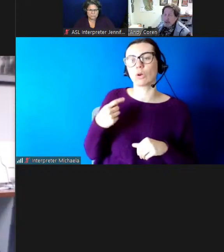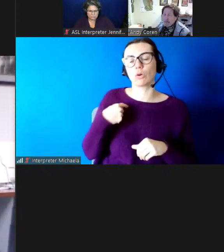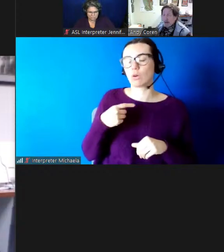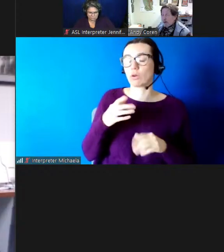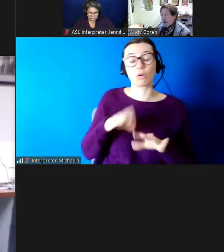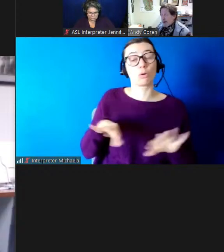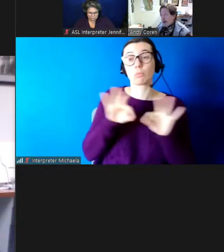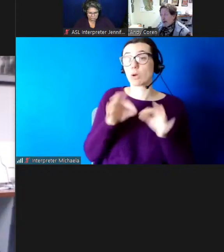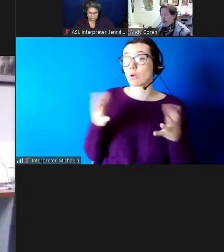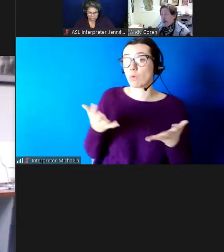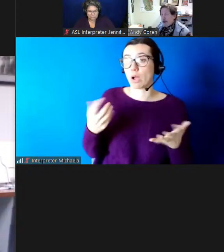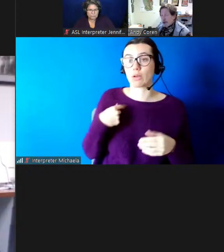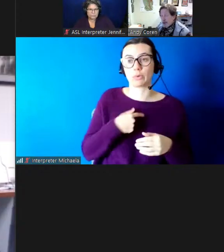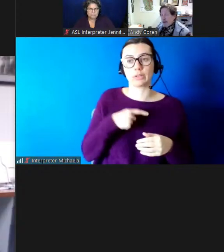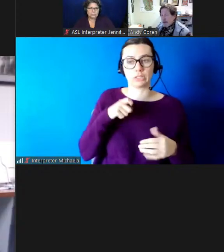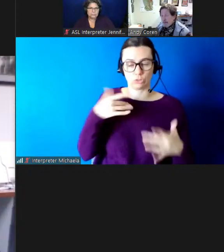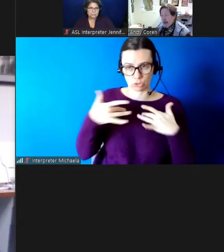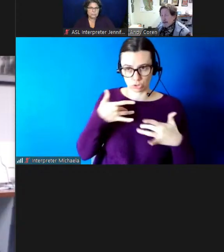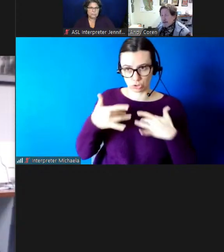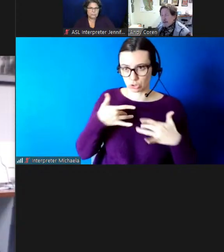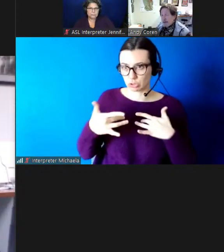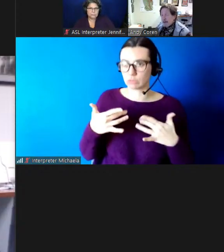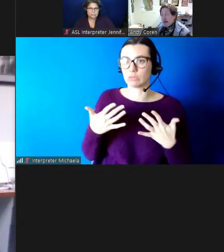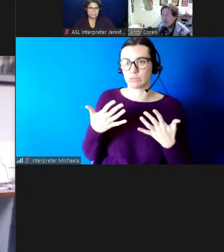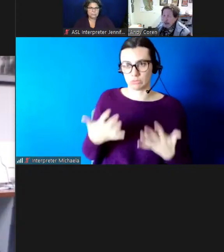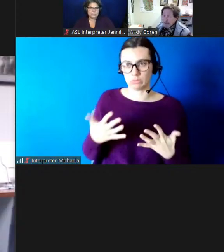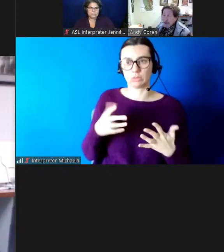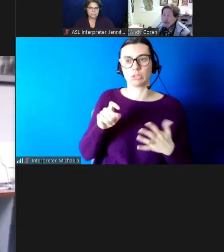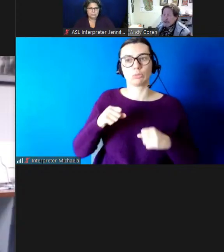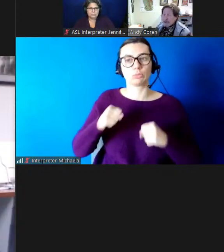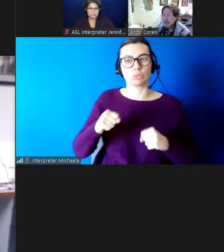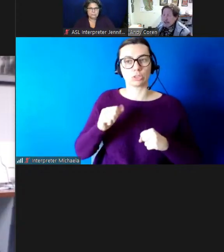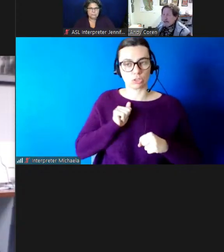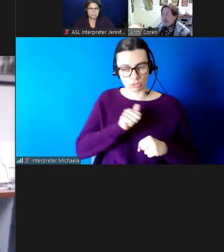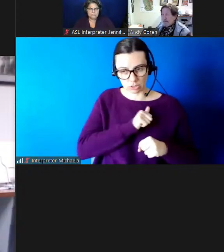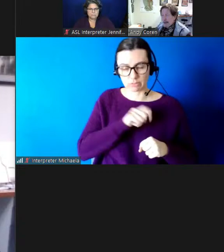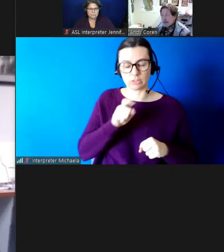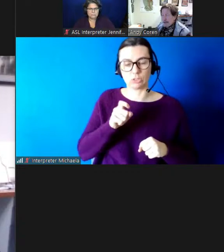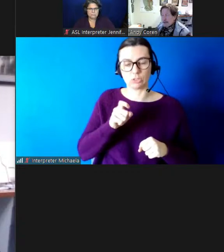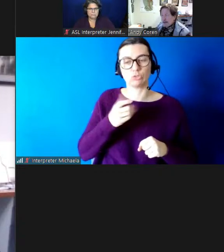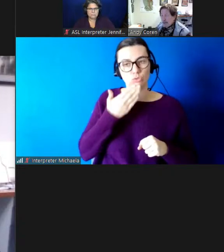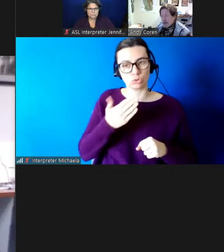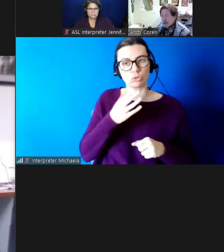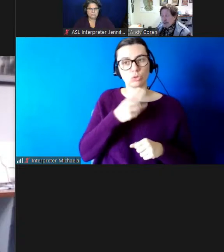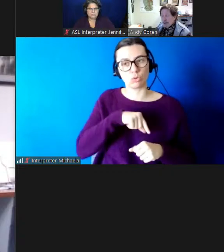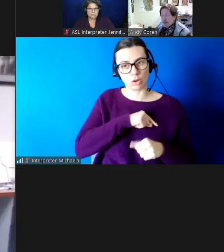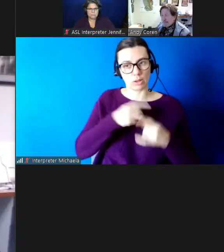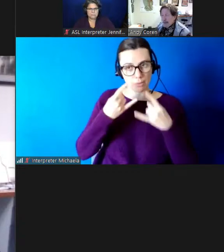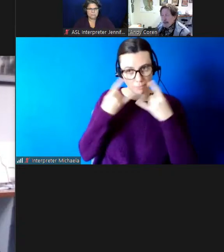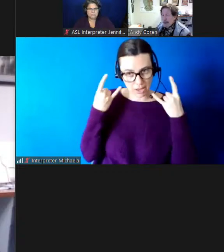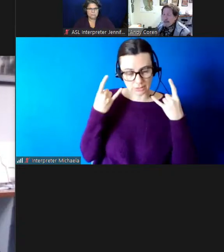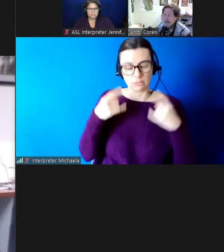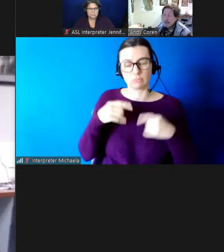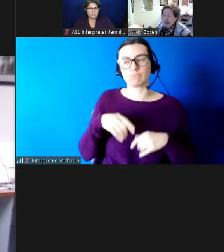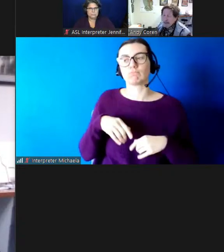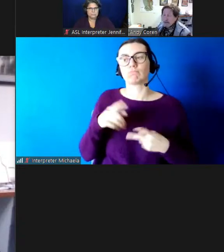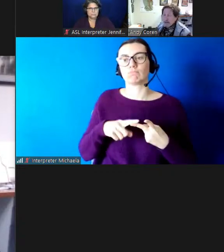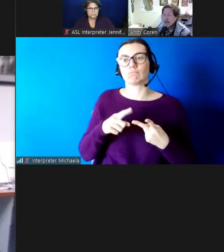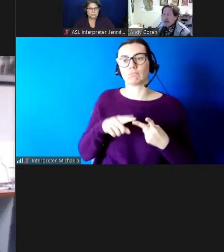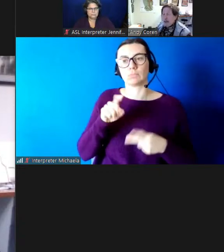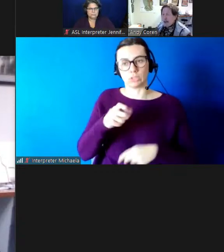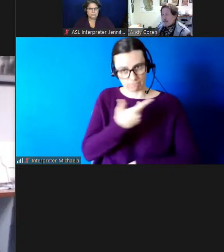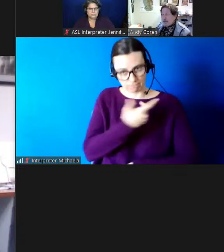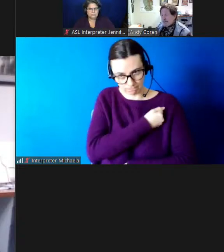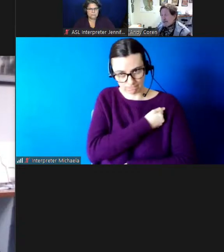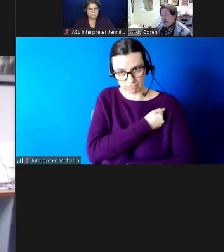others by wearing a good quality mask. And the other is to get vaccinated and boosted. And to be